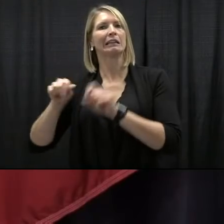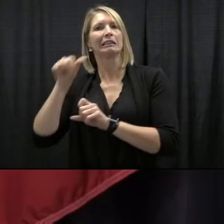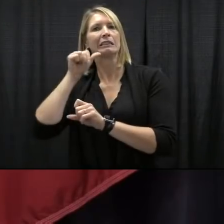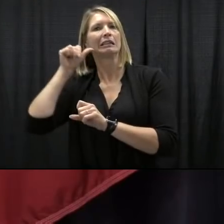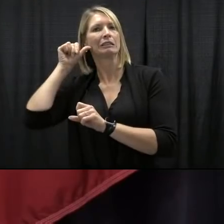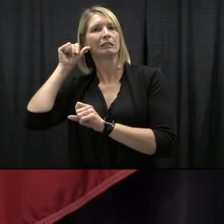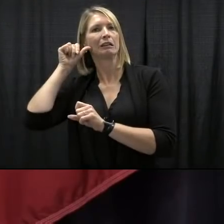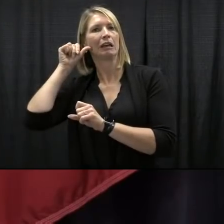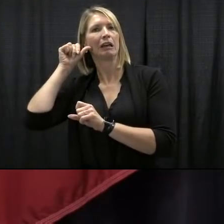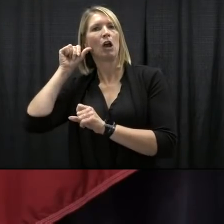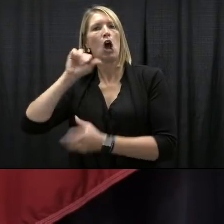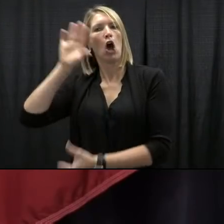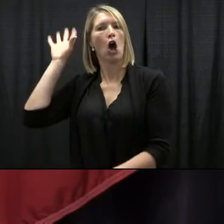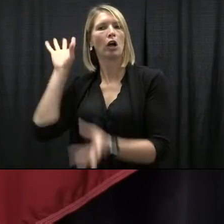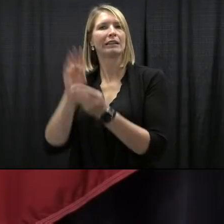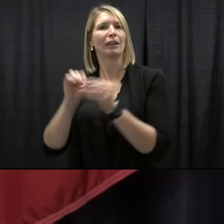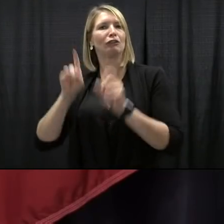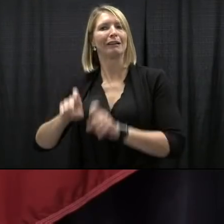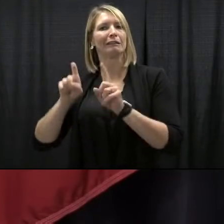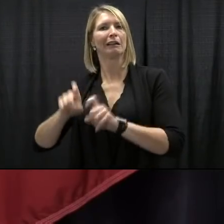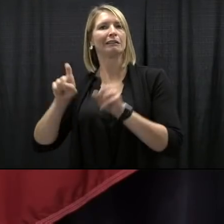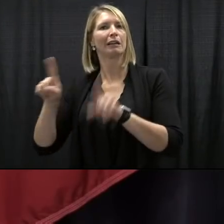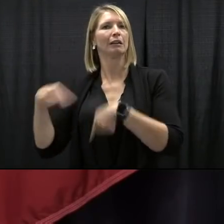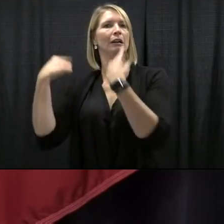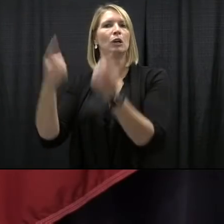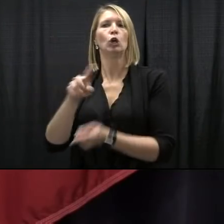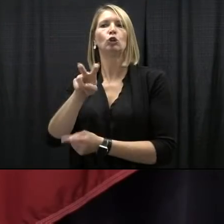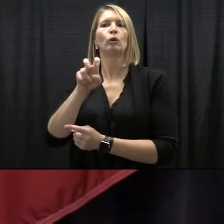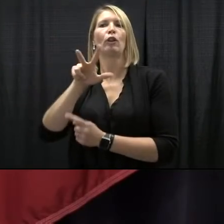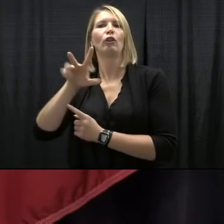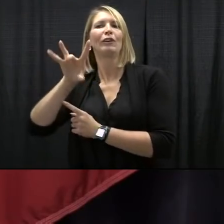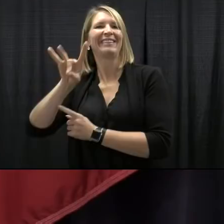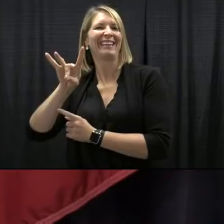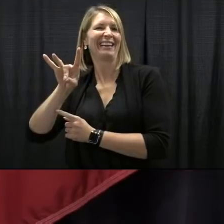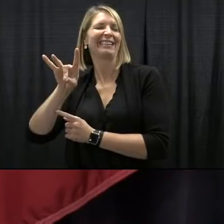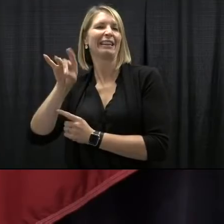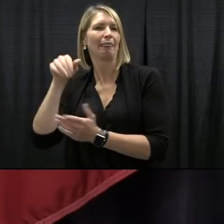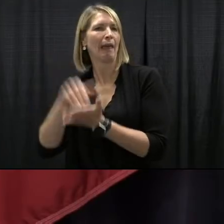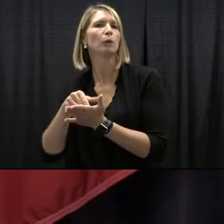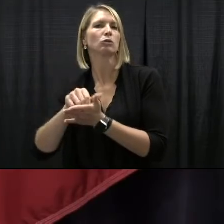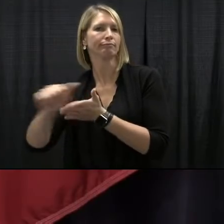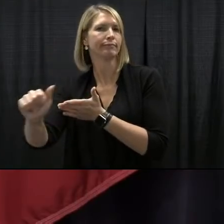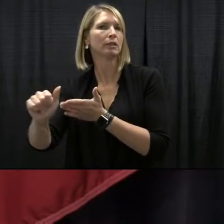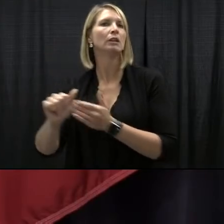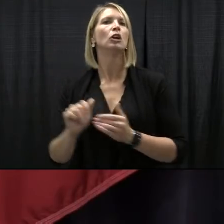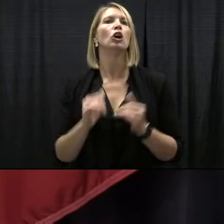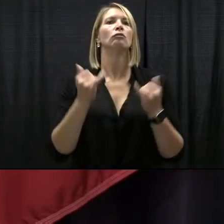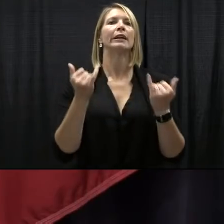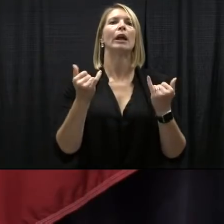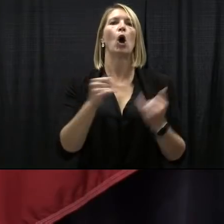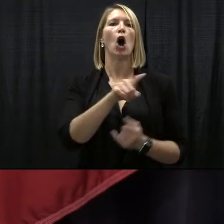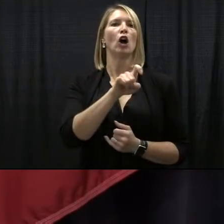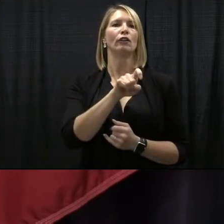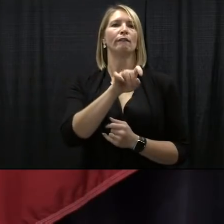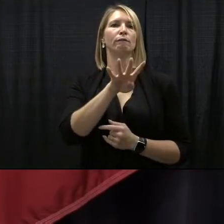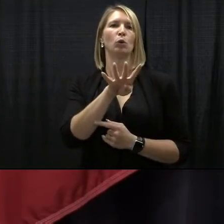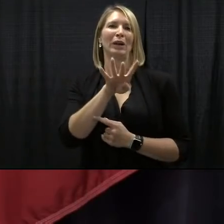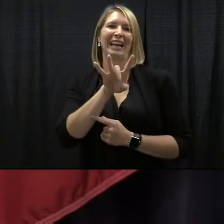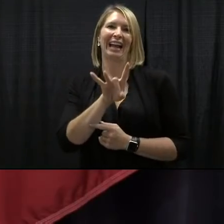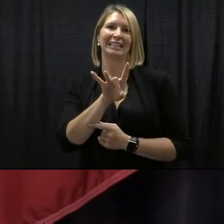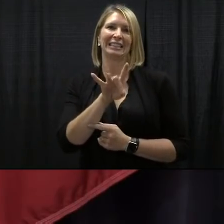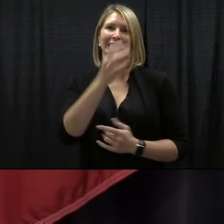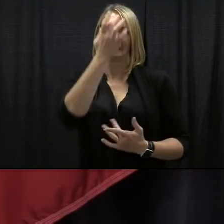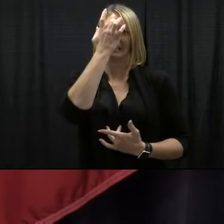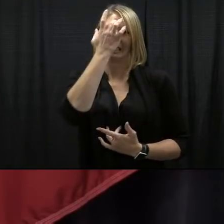303,209 tests to date. There are now a total of 143 active cases in the Central region, most of which are associated with